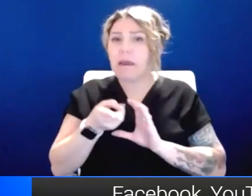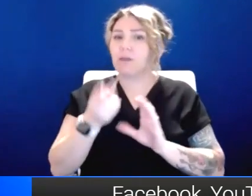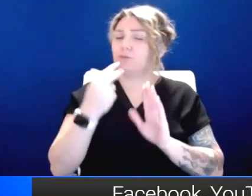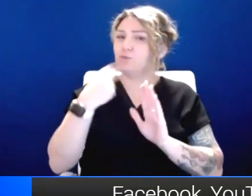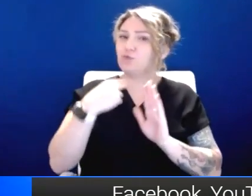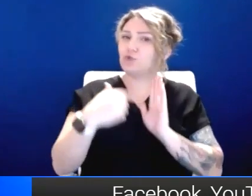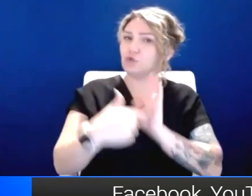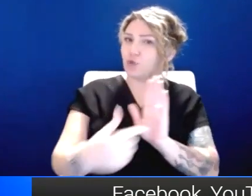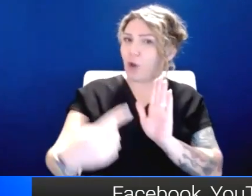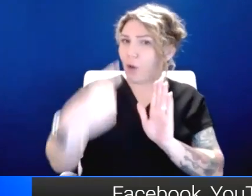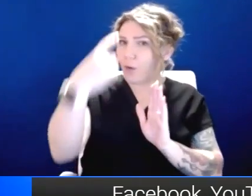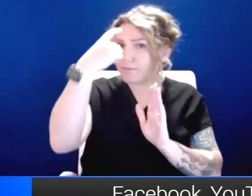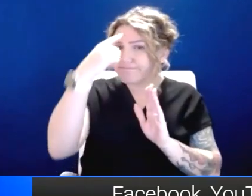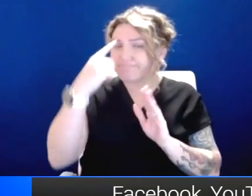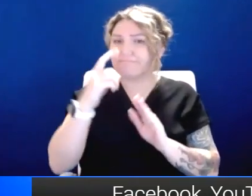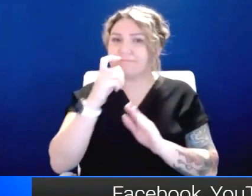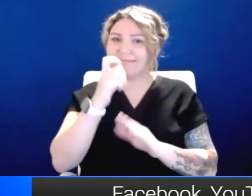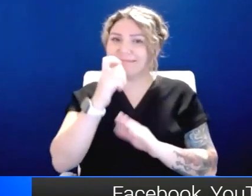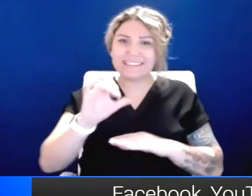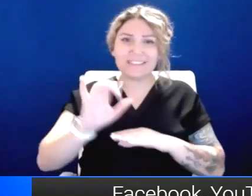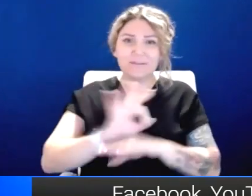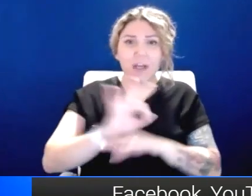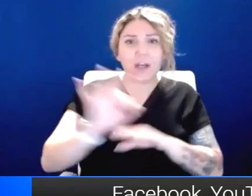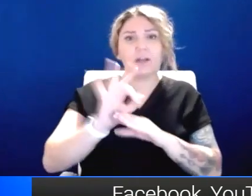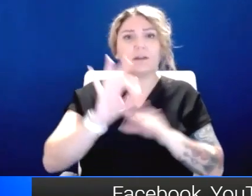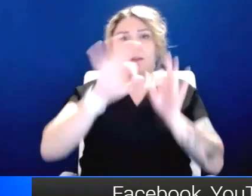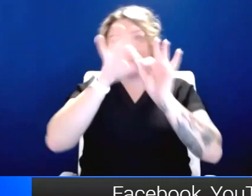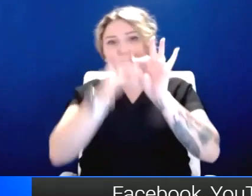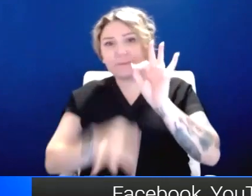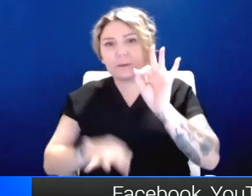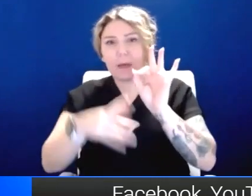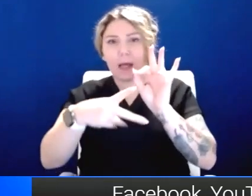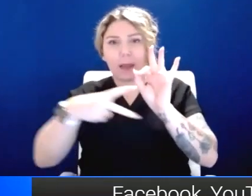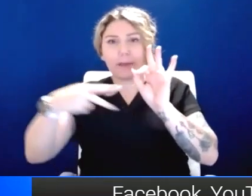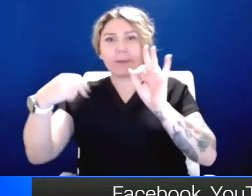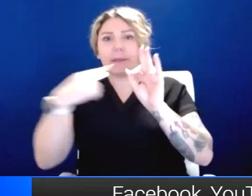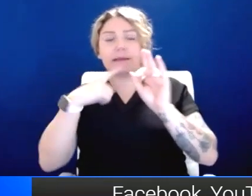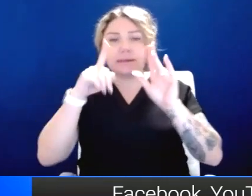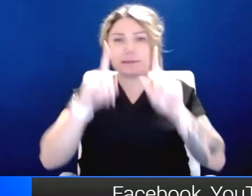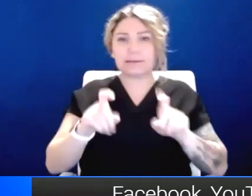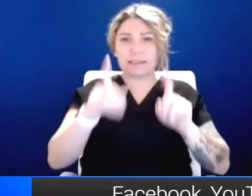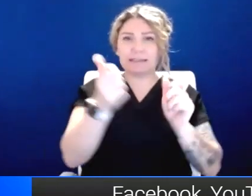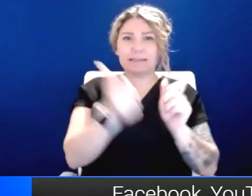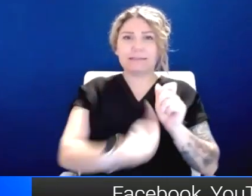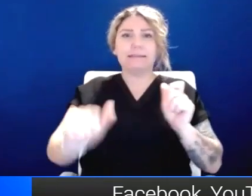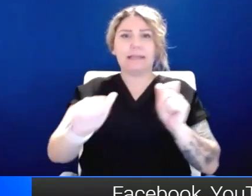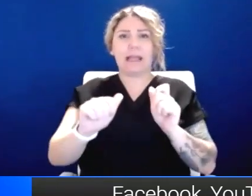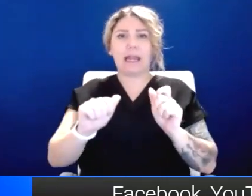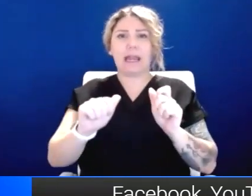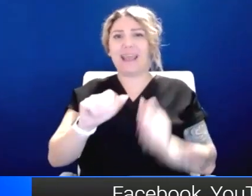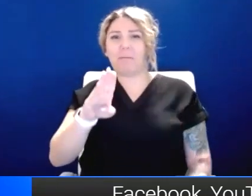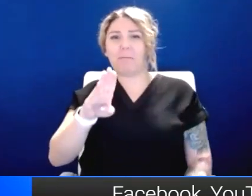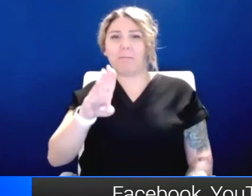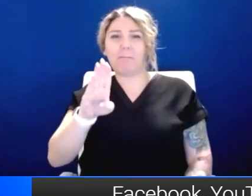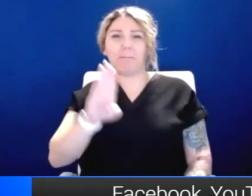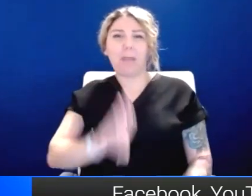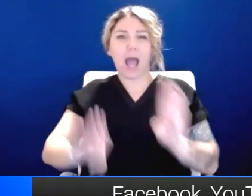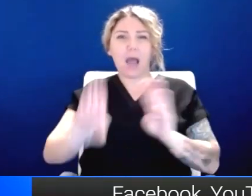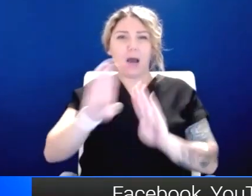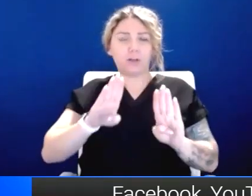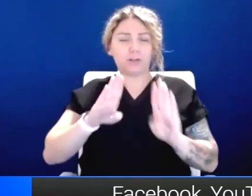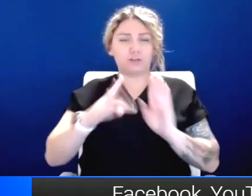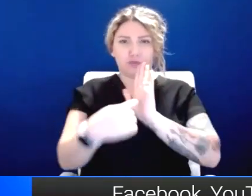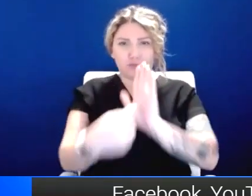do skin biopsies, we do spinal fluid testing, and we are looking at any biomarker that can tell us earlier on if